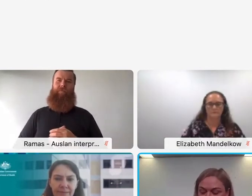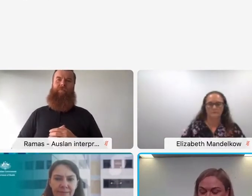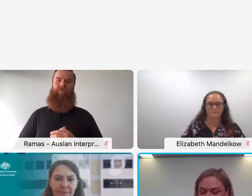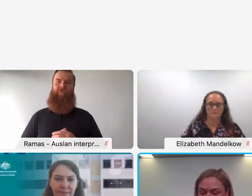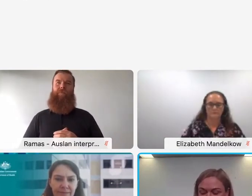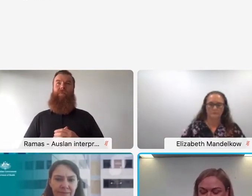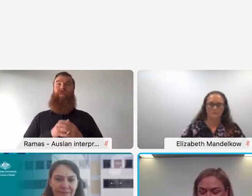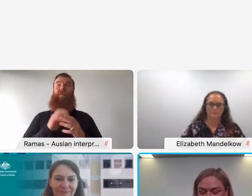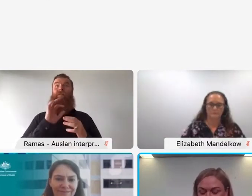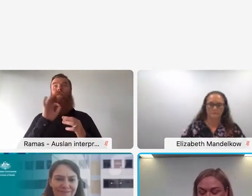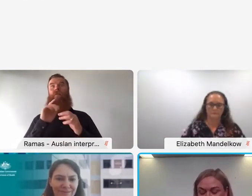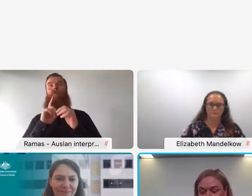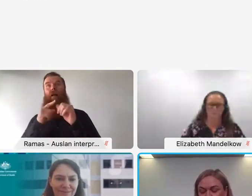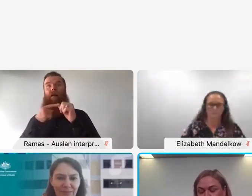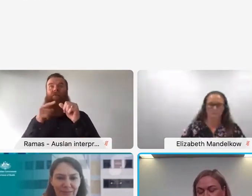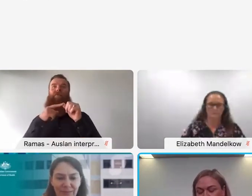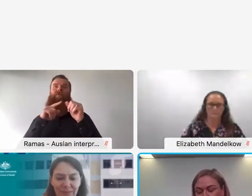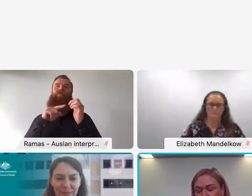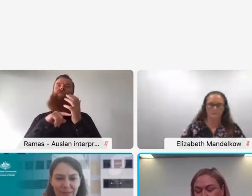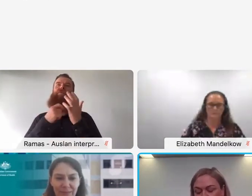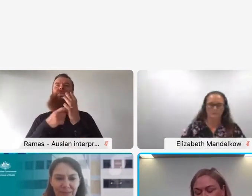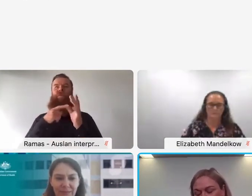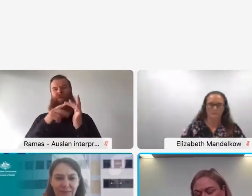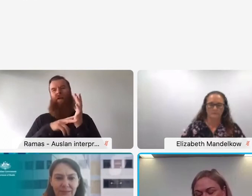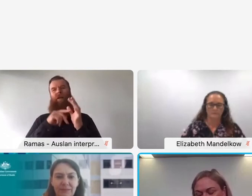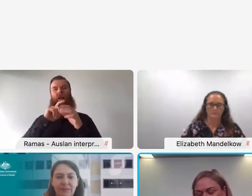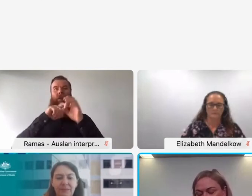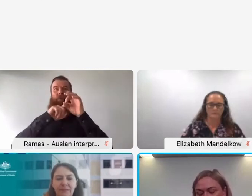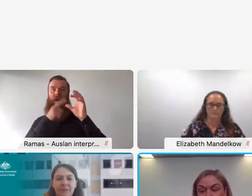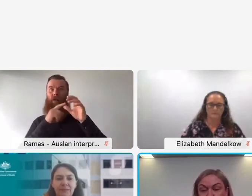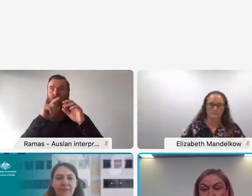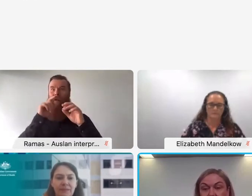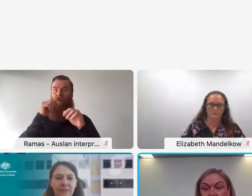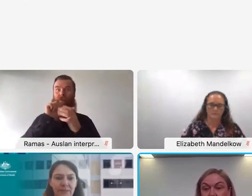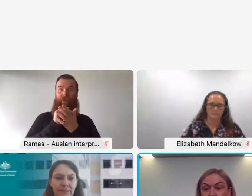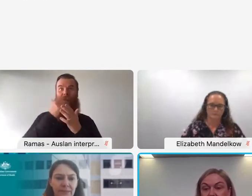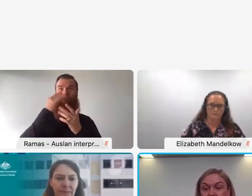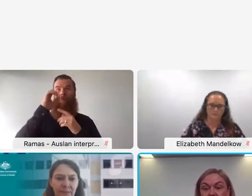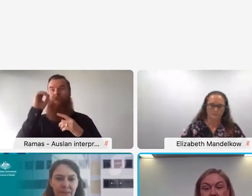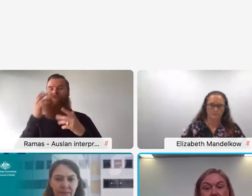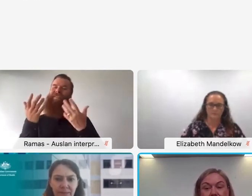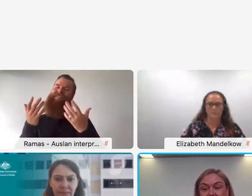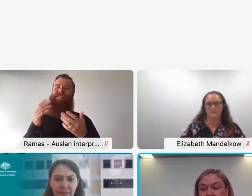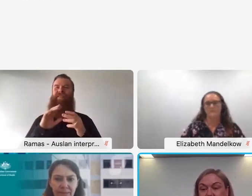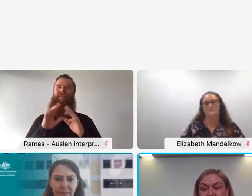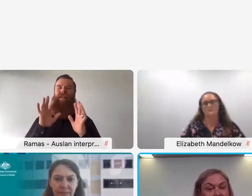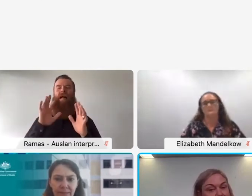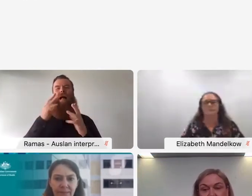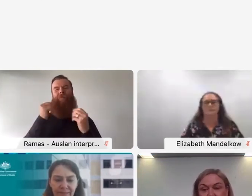one. But it does say with Perth, excluding Perth metropolitan areas only for PLS,